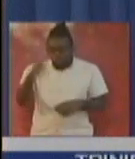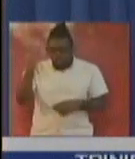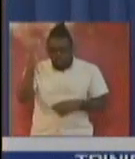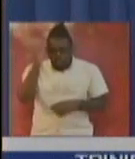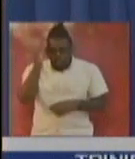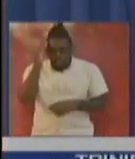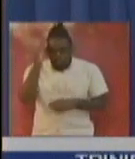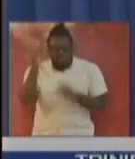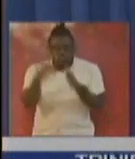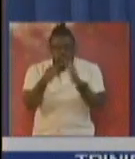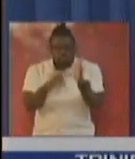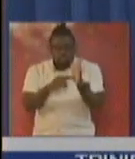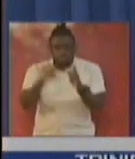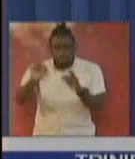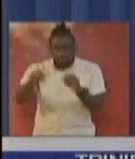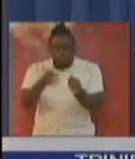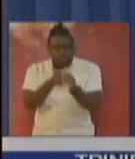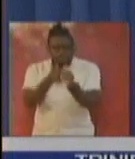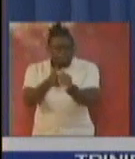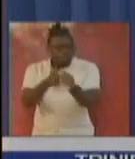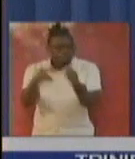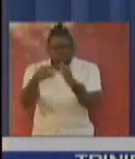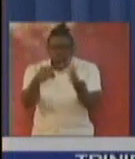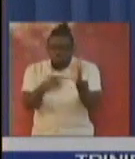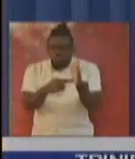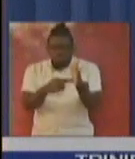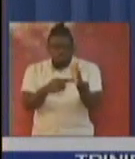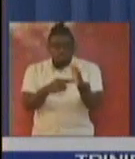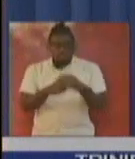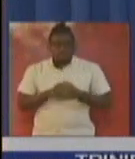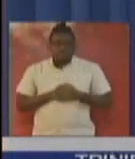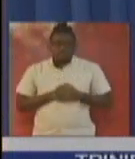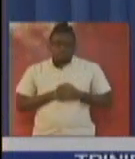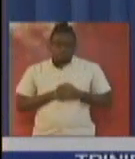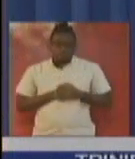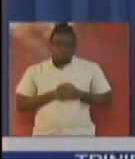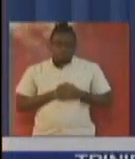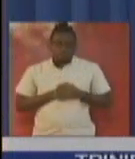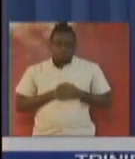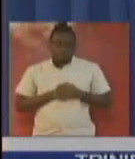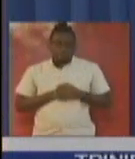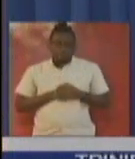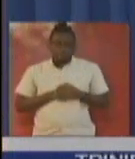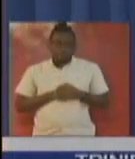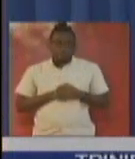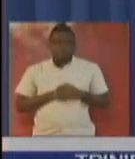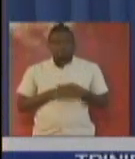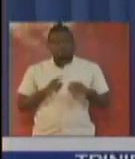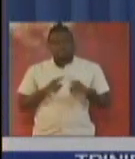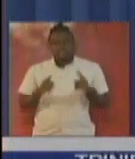do are very contradictory as a people to who we are.